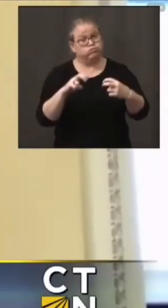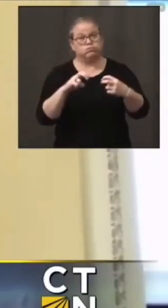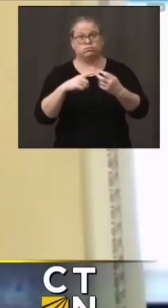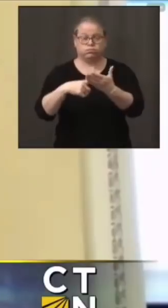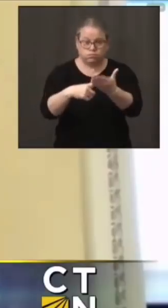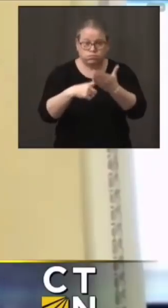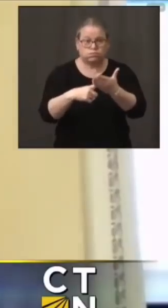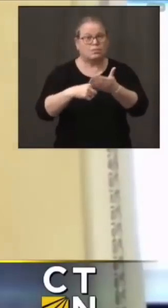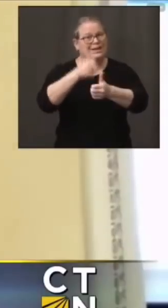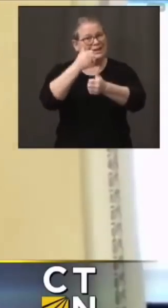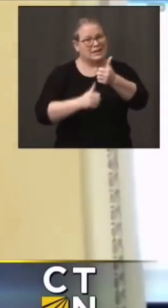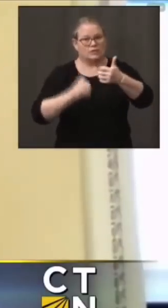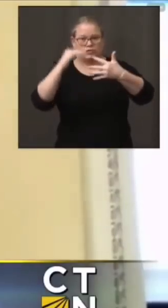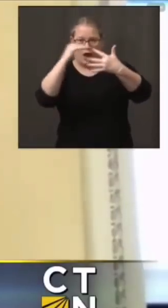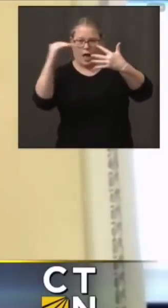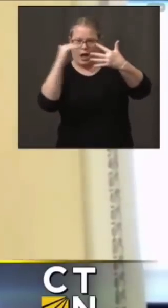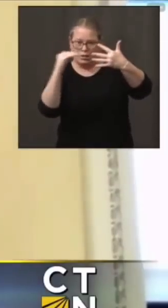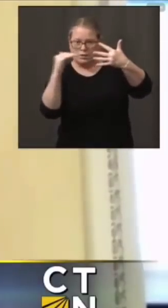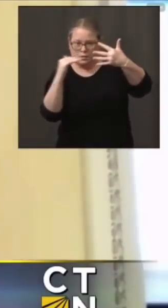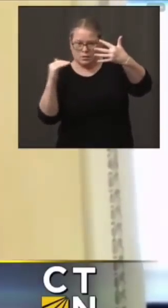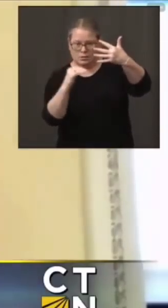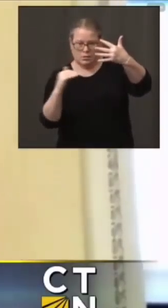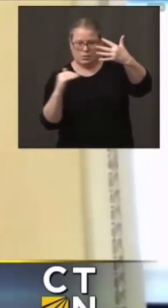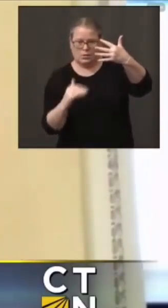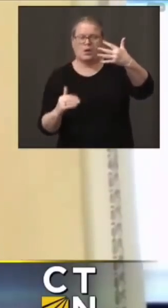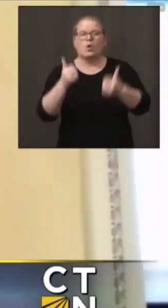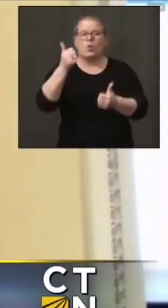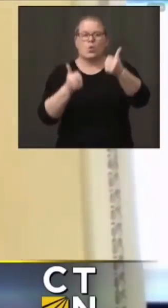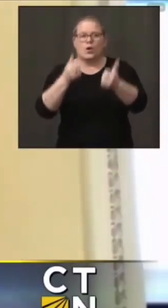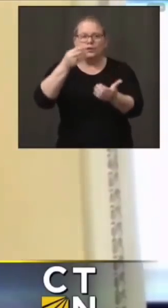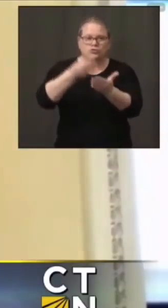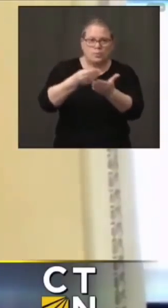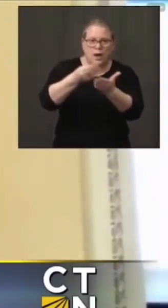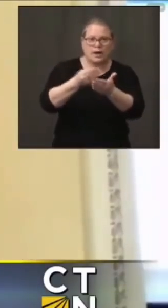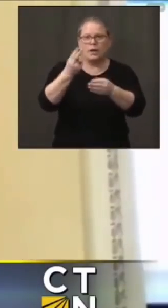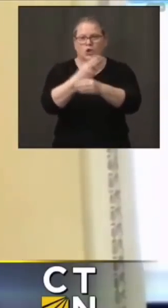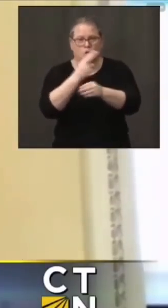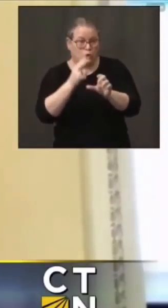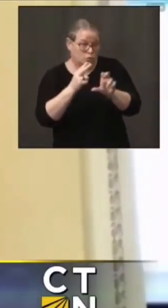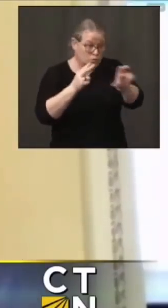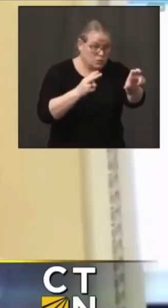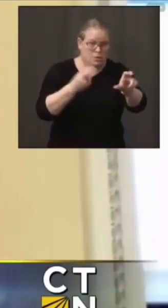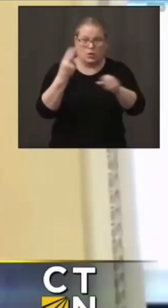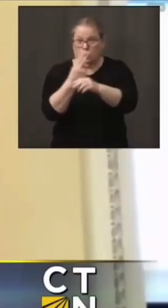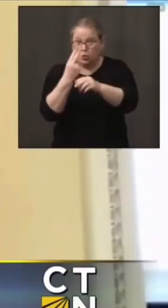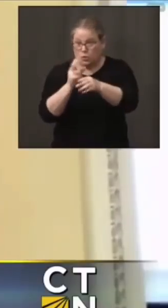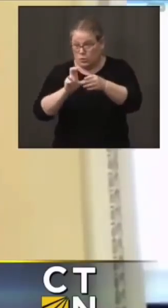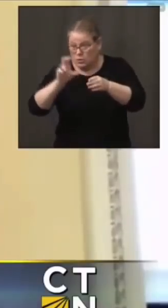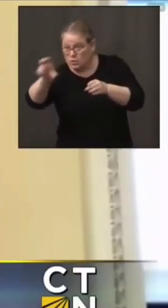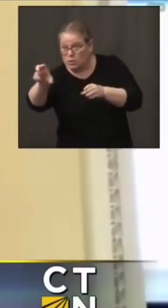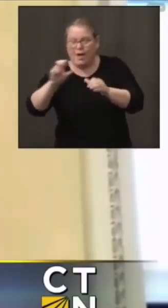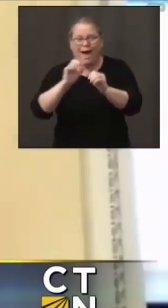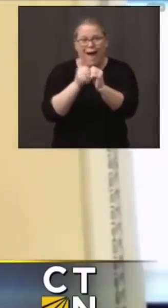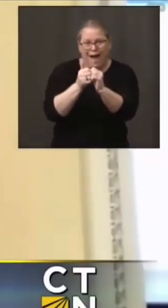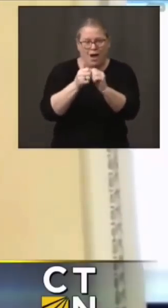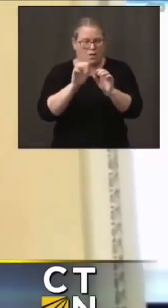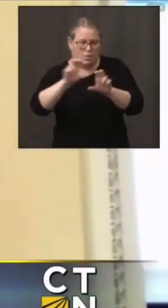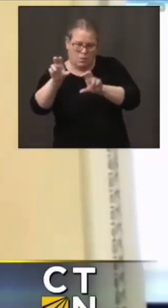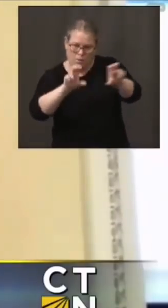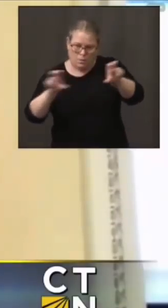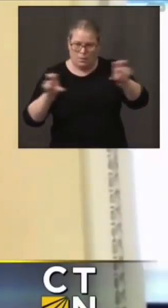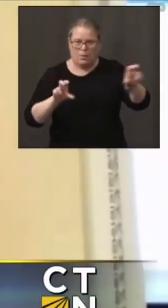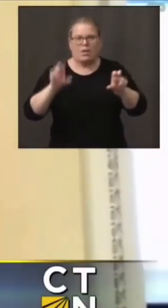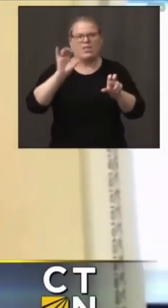by line as to which pot of money goes in which direction and where it